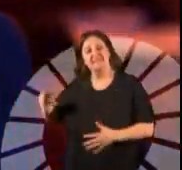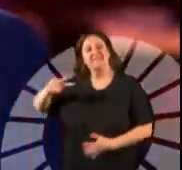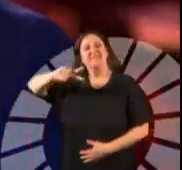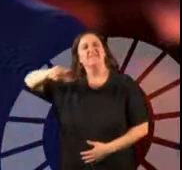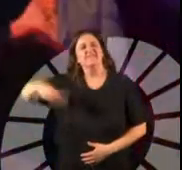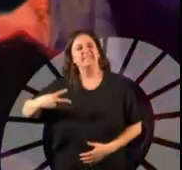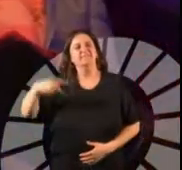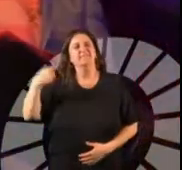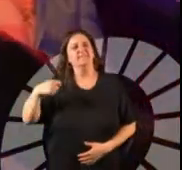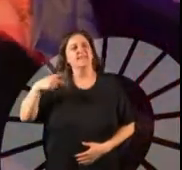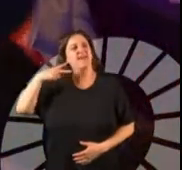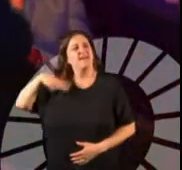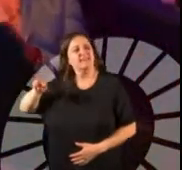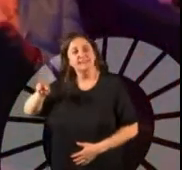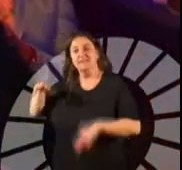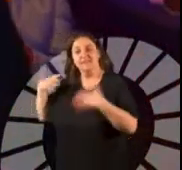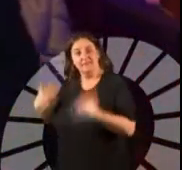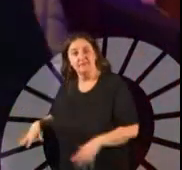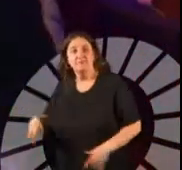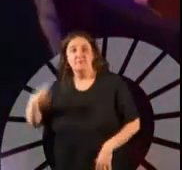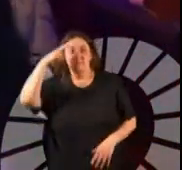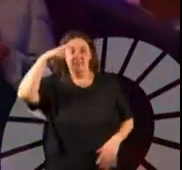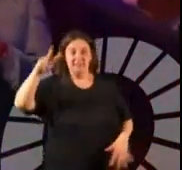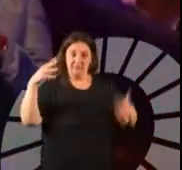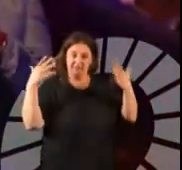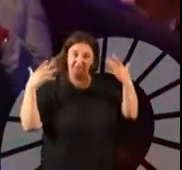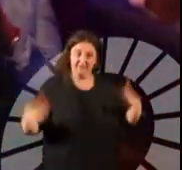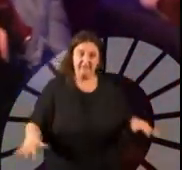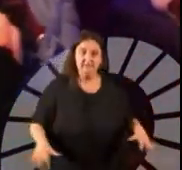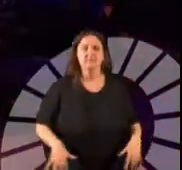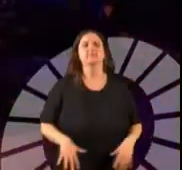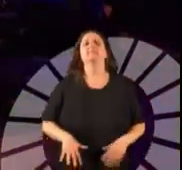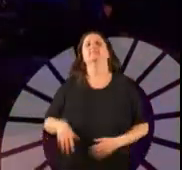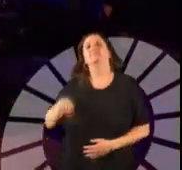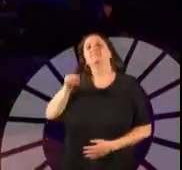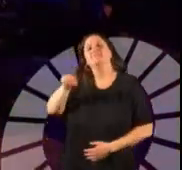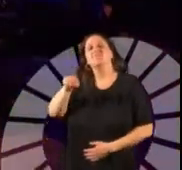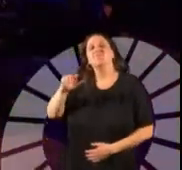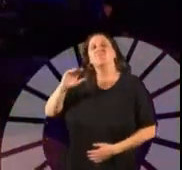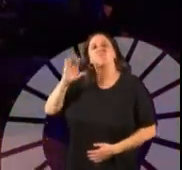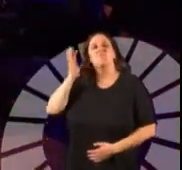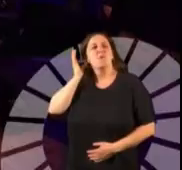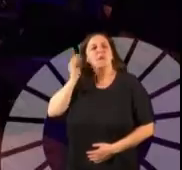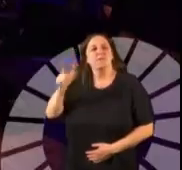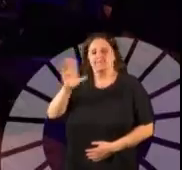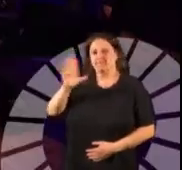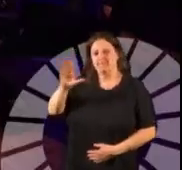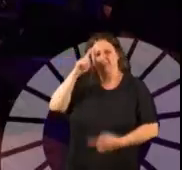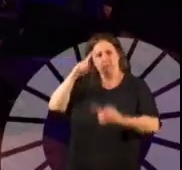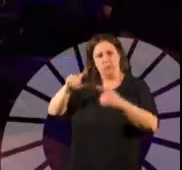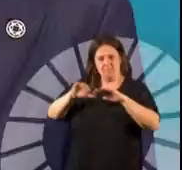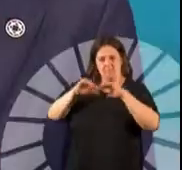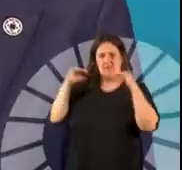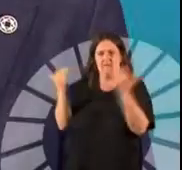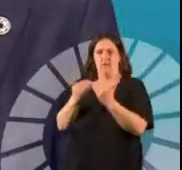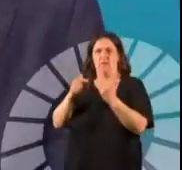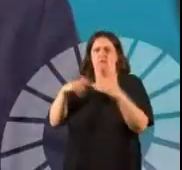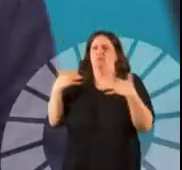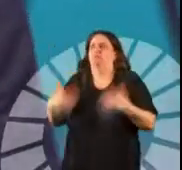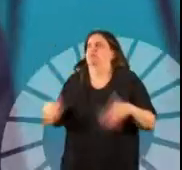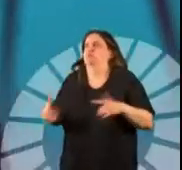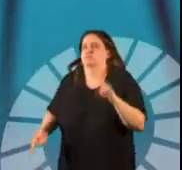played by Hillary Clinton and Julia Martinez in respect of human rights.